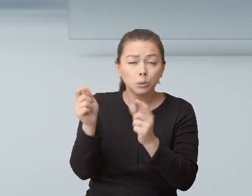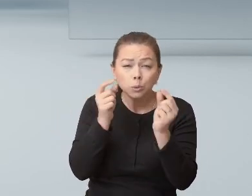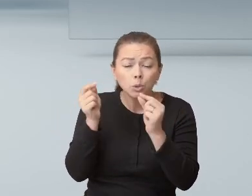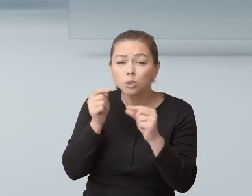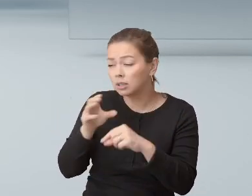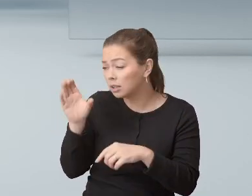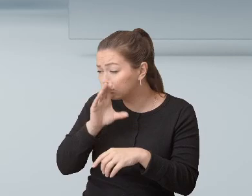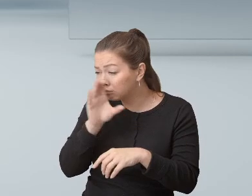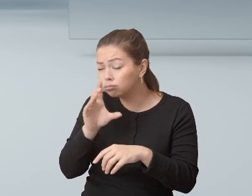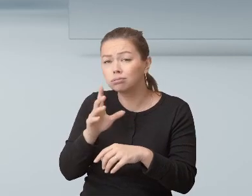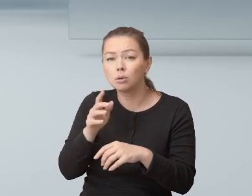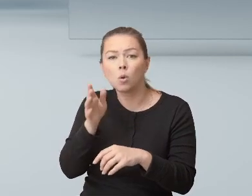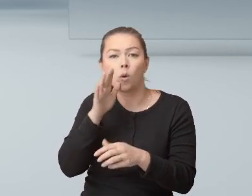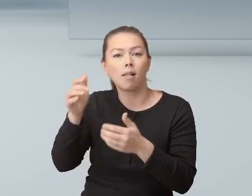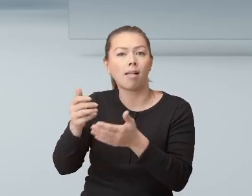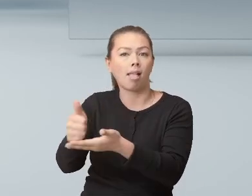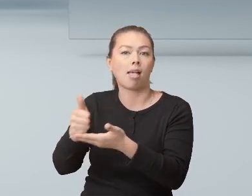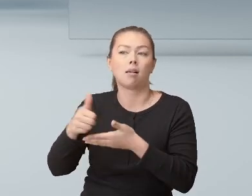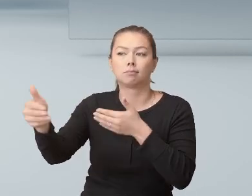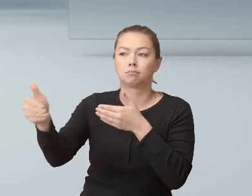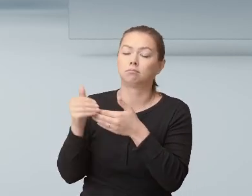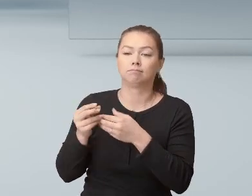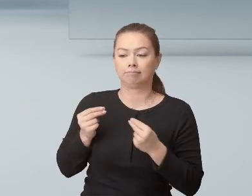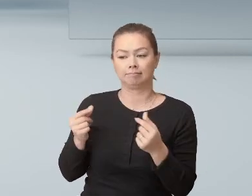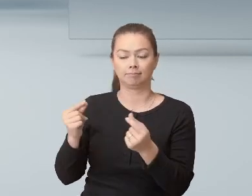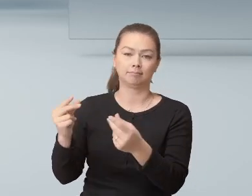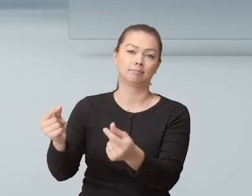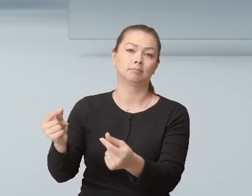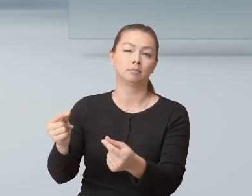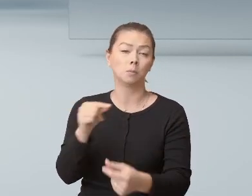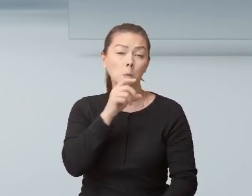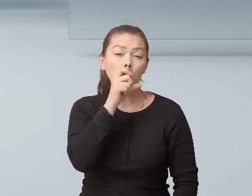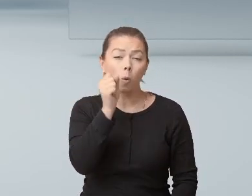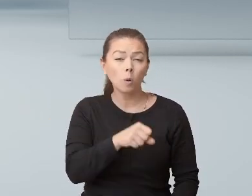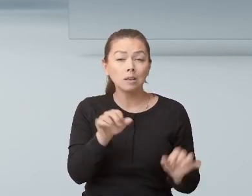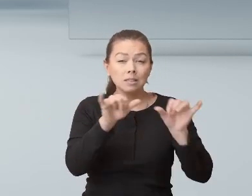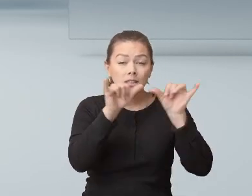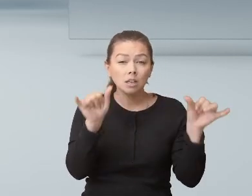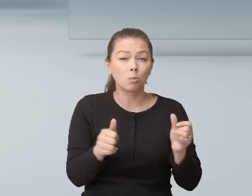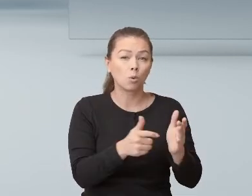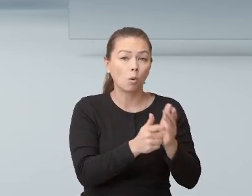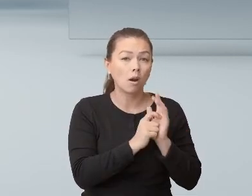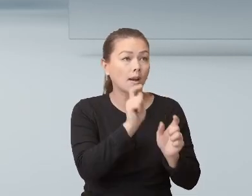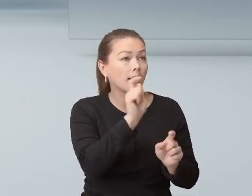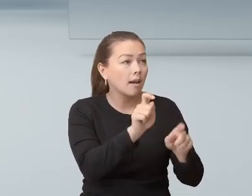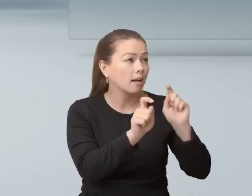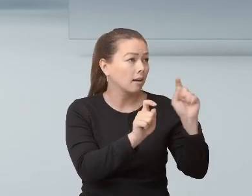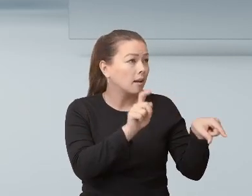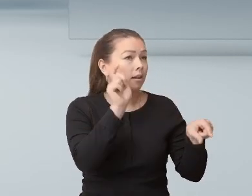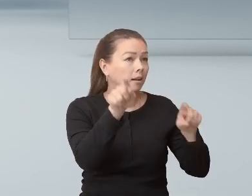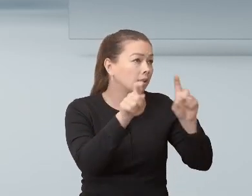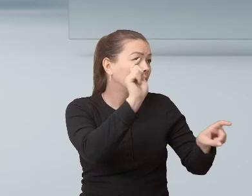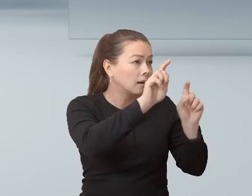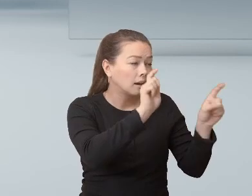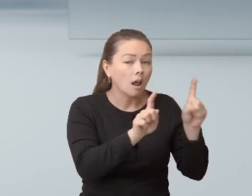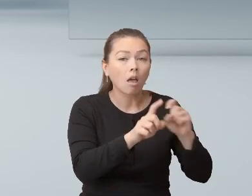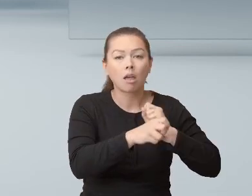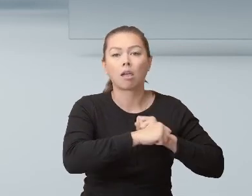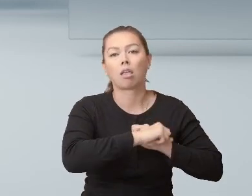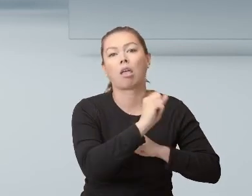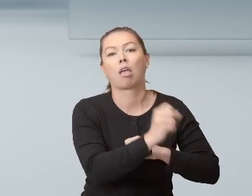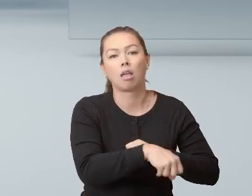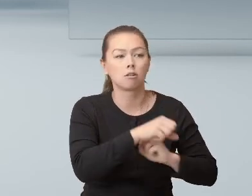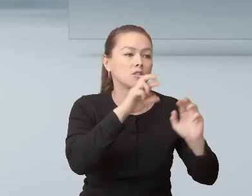specific day-to-day that in old systems takes multiple clicks and reports and different ways to gather that information, where now